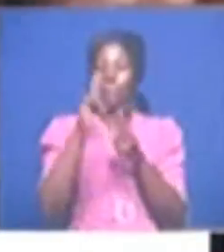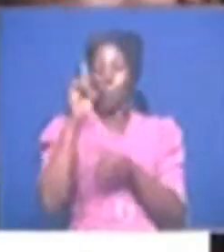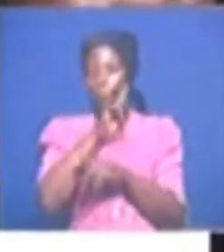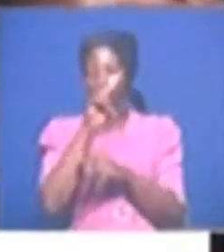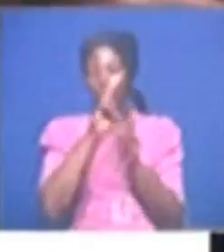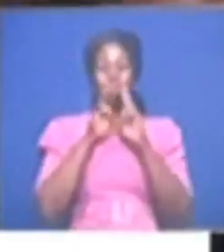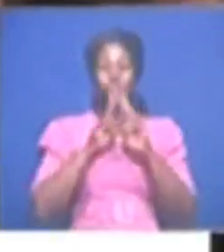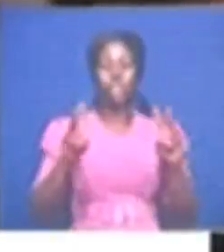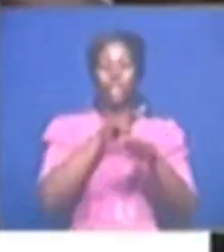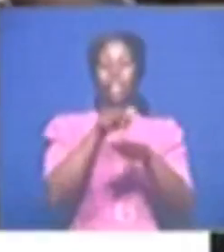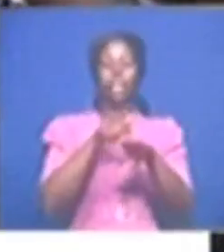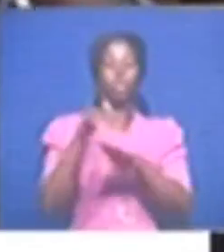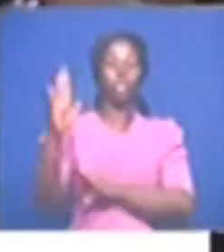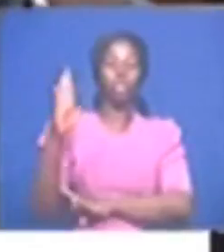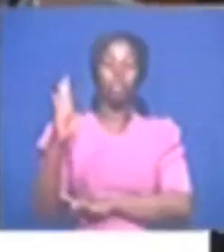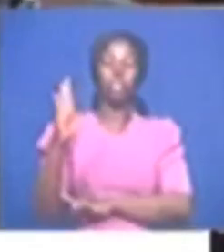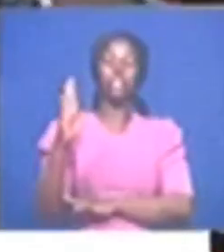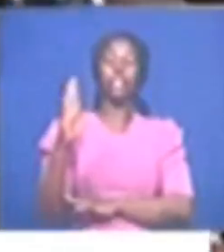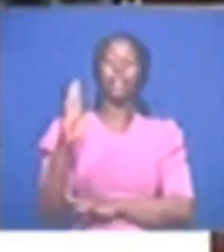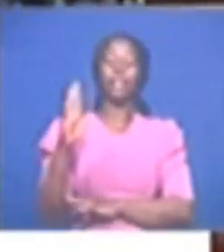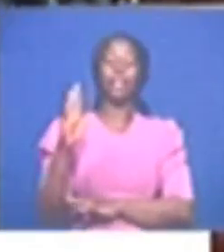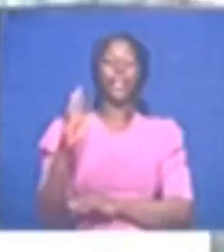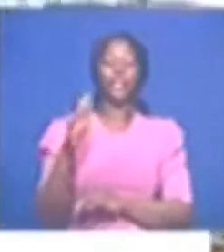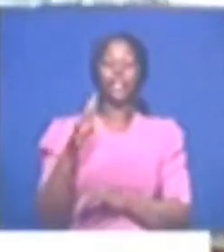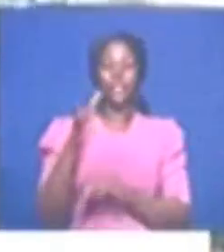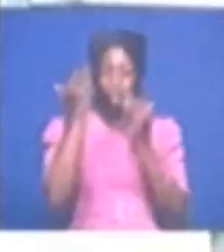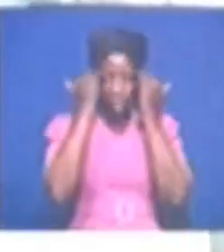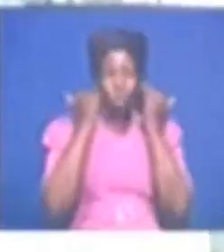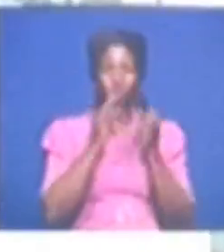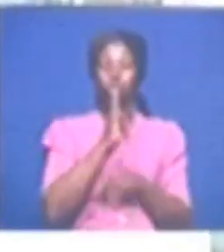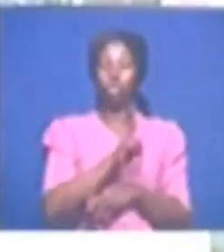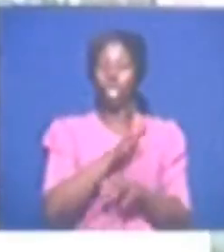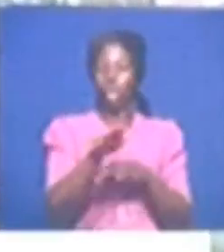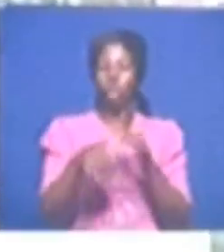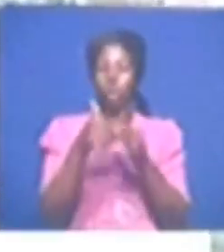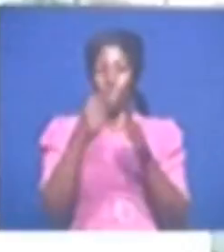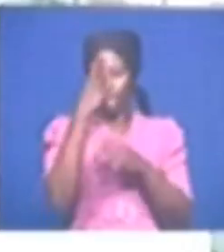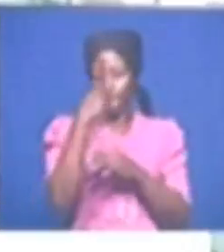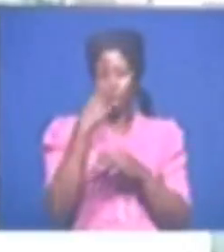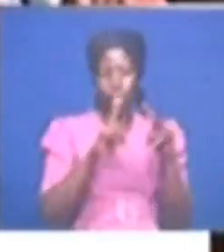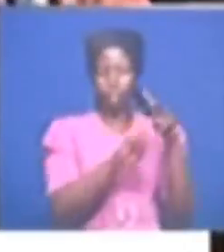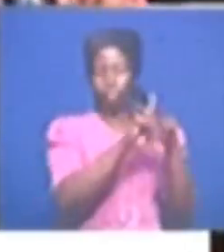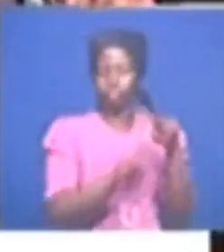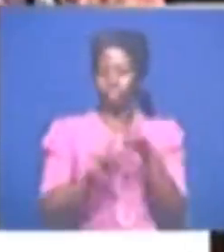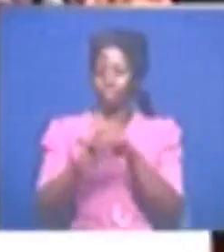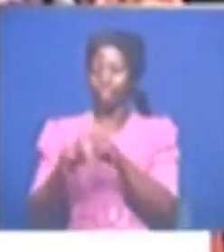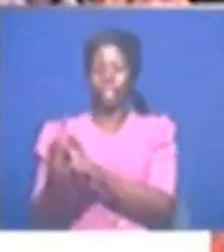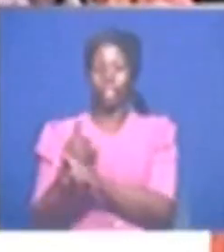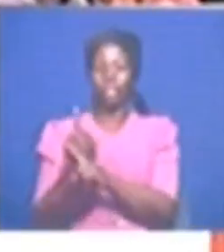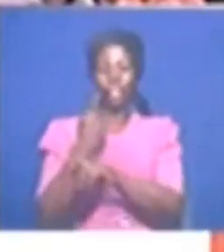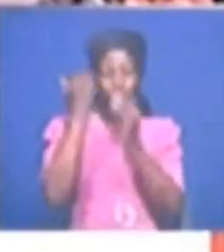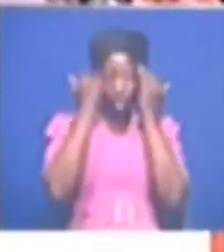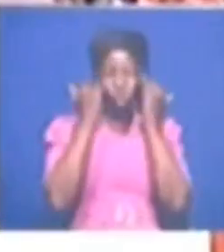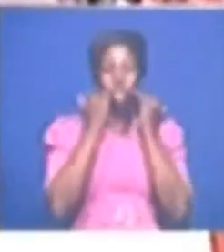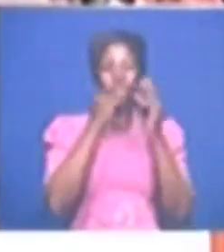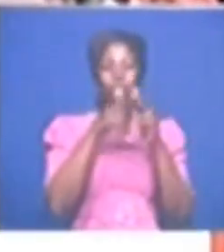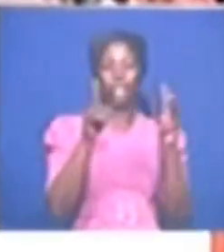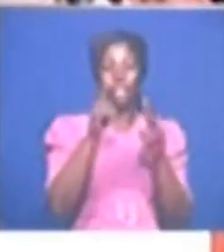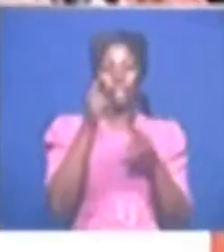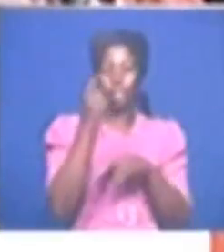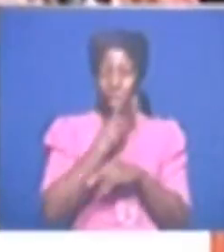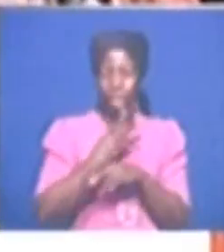movement to expedite the cases, the court directed all the suspects to appear in different courts from Wednesday to have the hearing of their cases set for